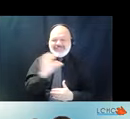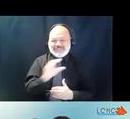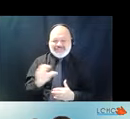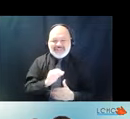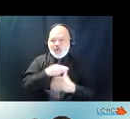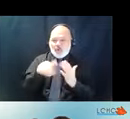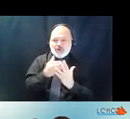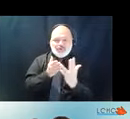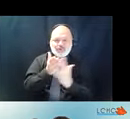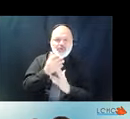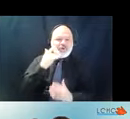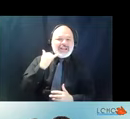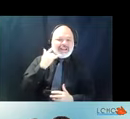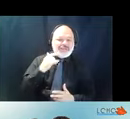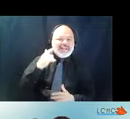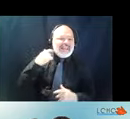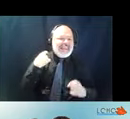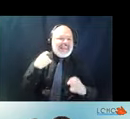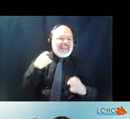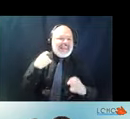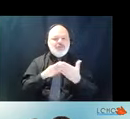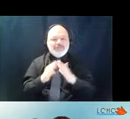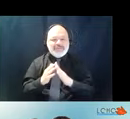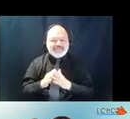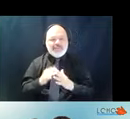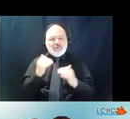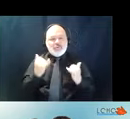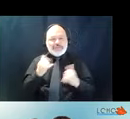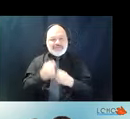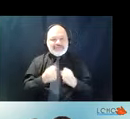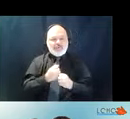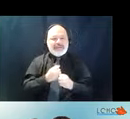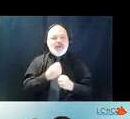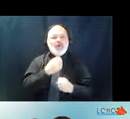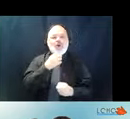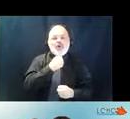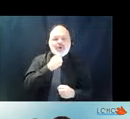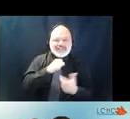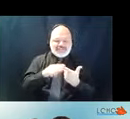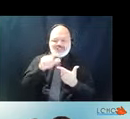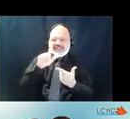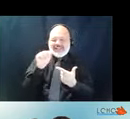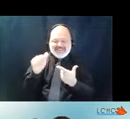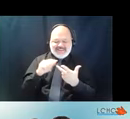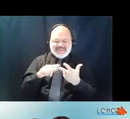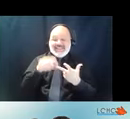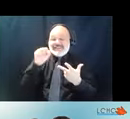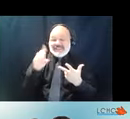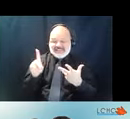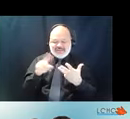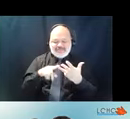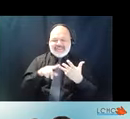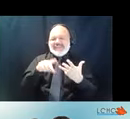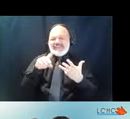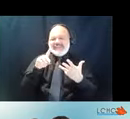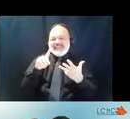across California of Latino communities. This year we're focusing on Orange, LA, San Diego, the Inland Empire,